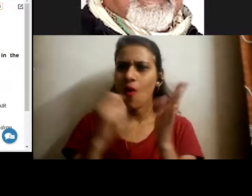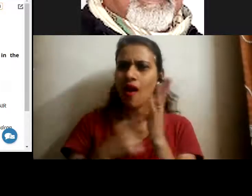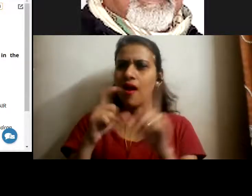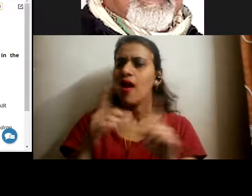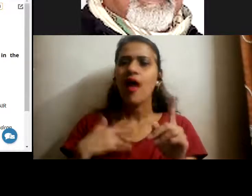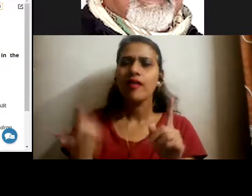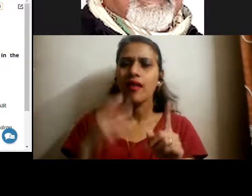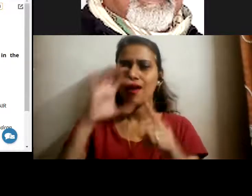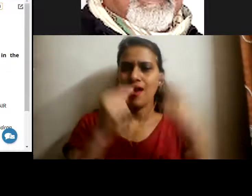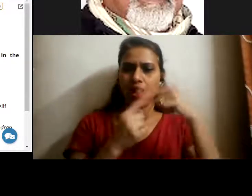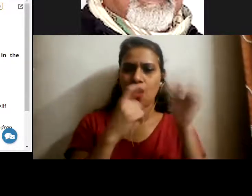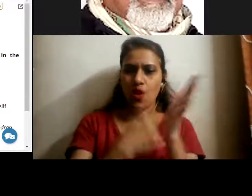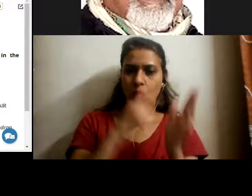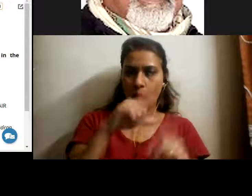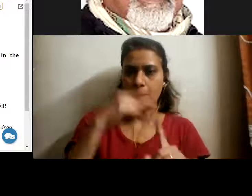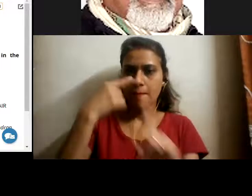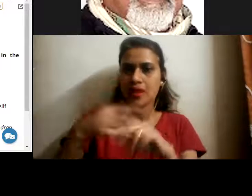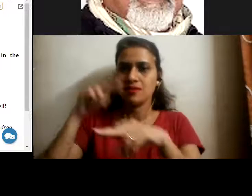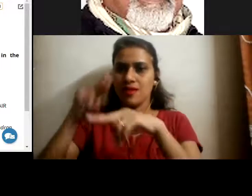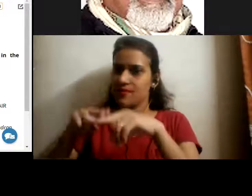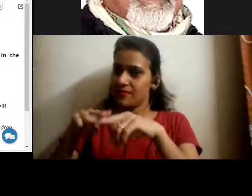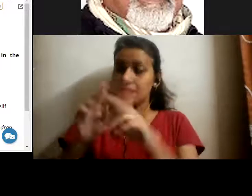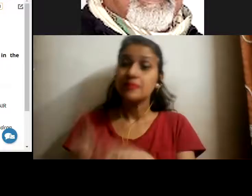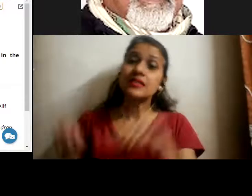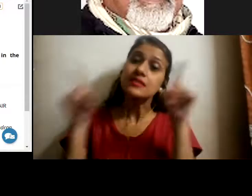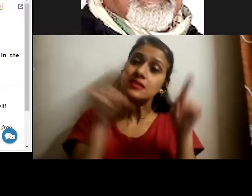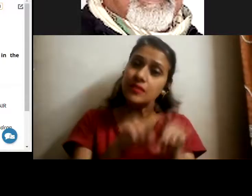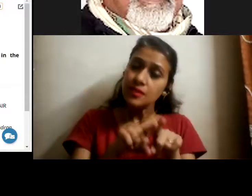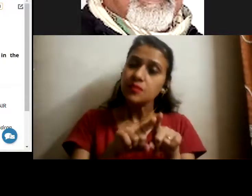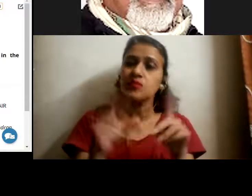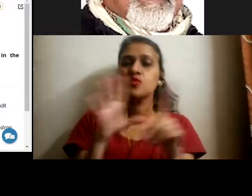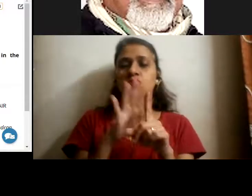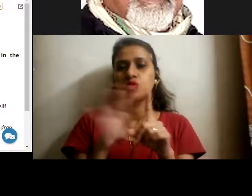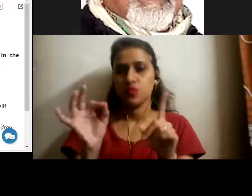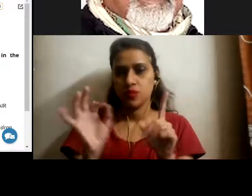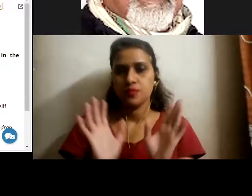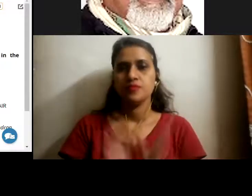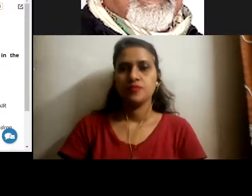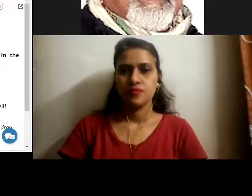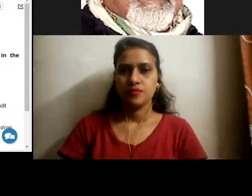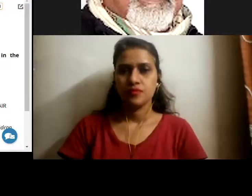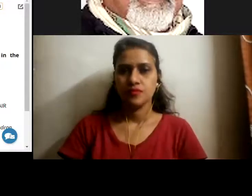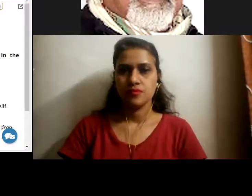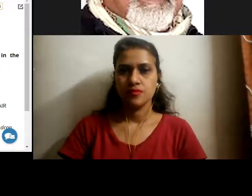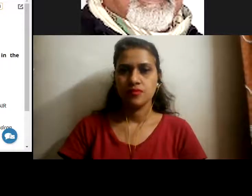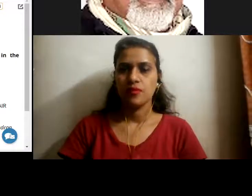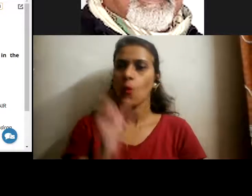any internet site. Similarly, here also you can do a word search.